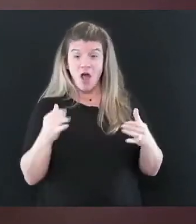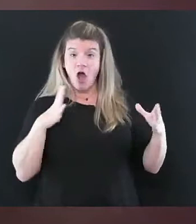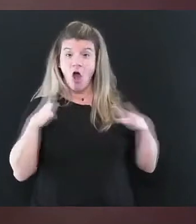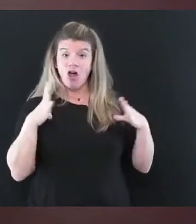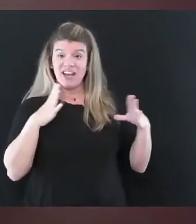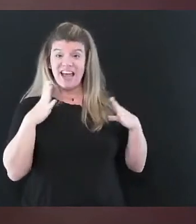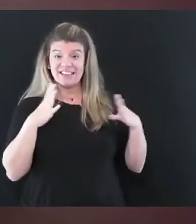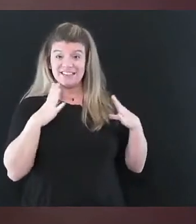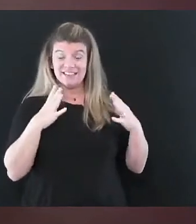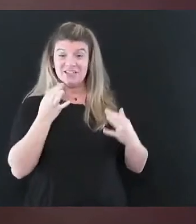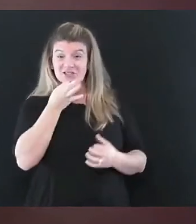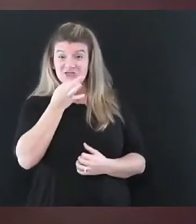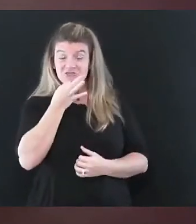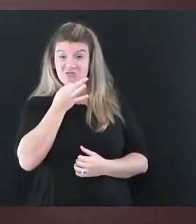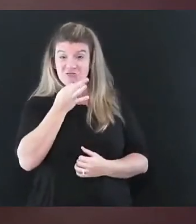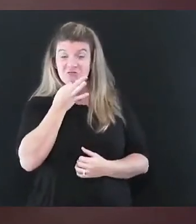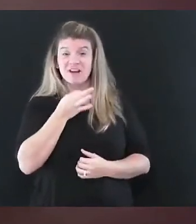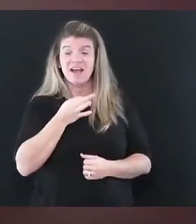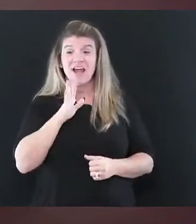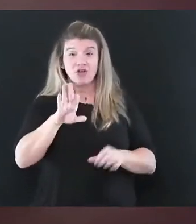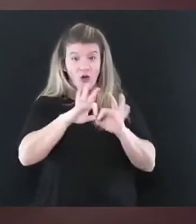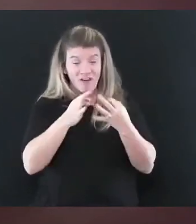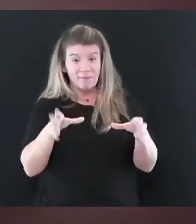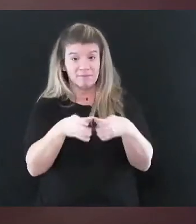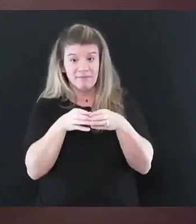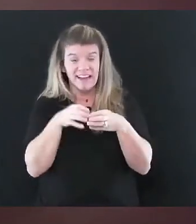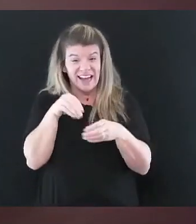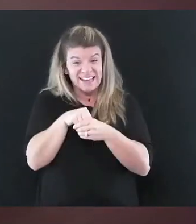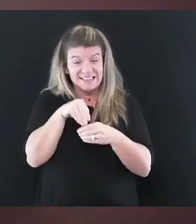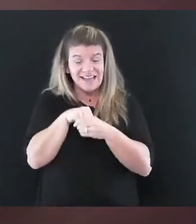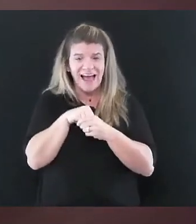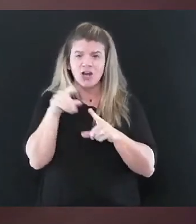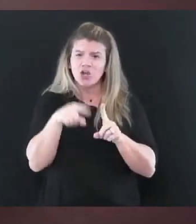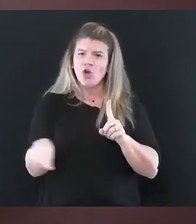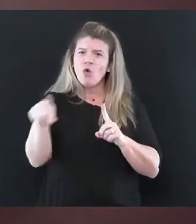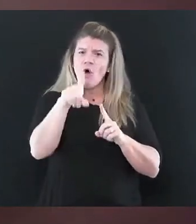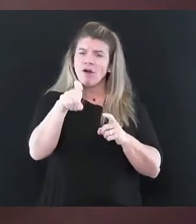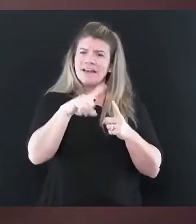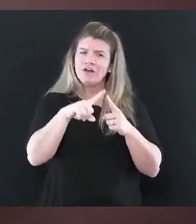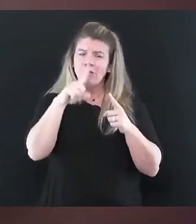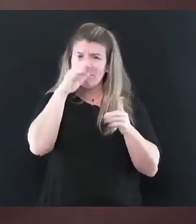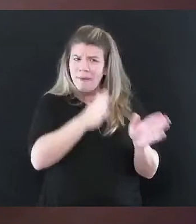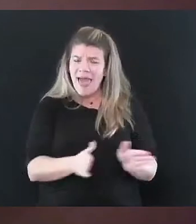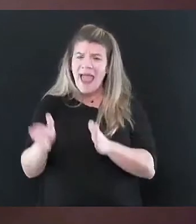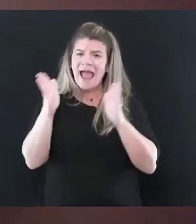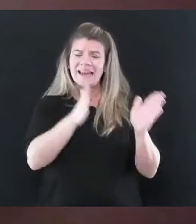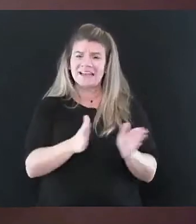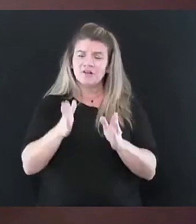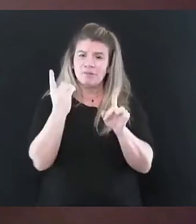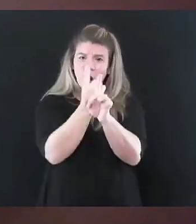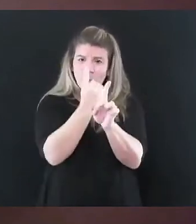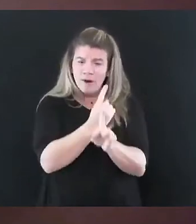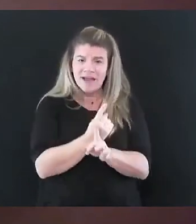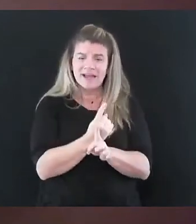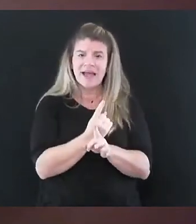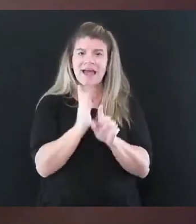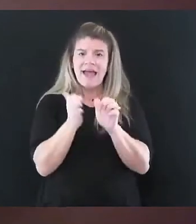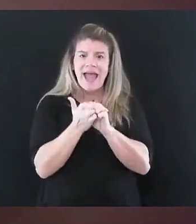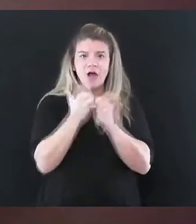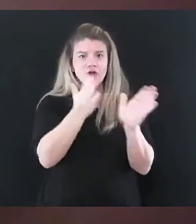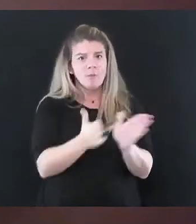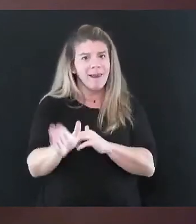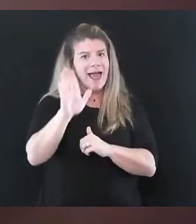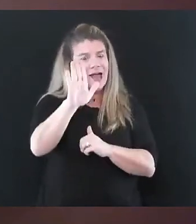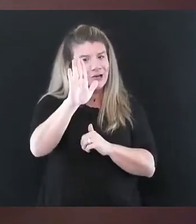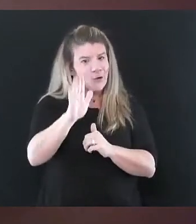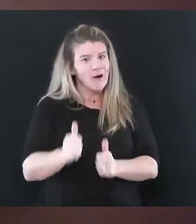inside together, be really, really thoughtful about how, you know, you plan the rest of the fall and the